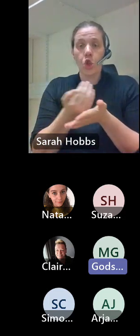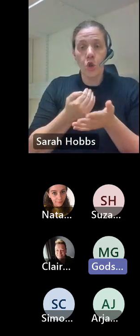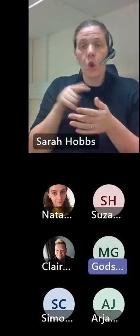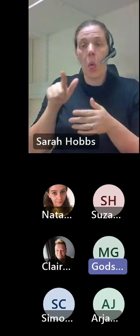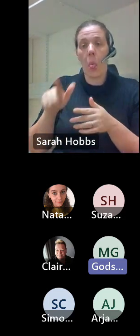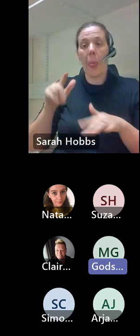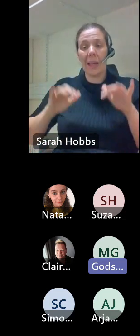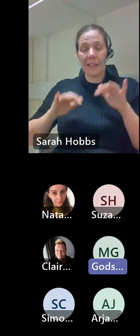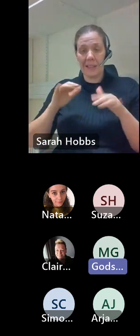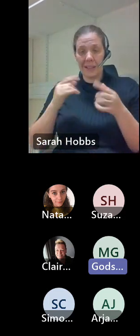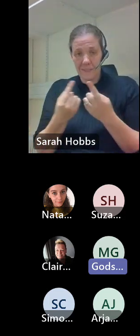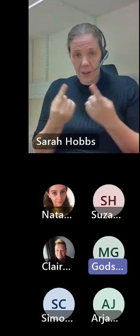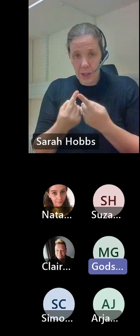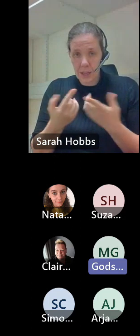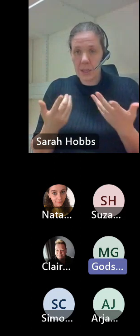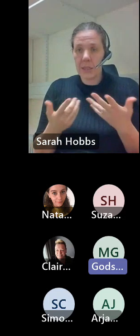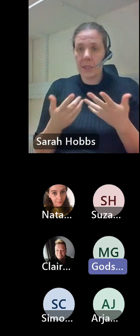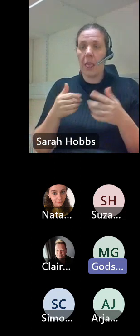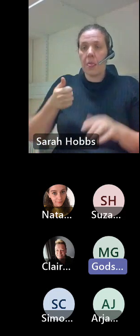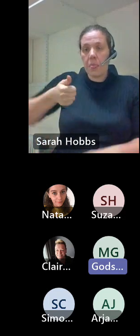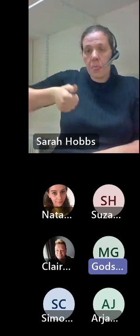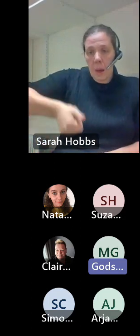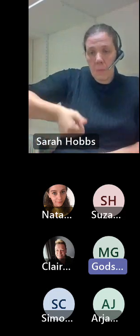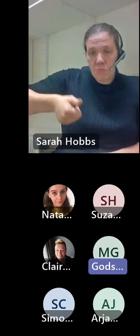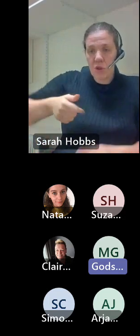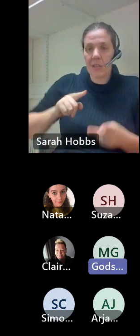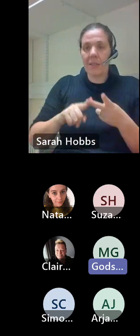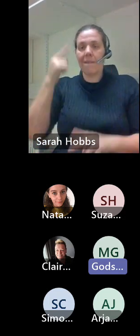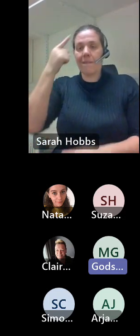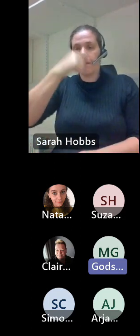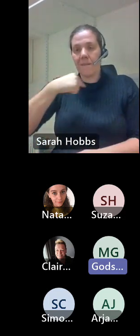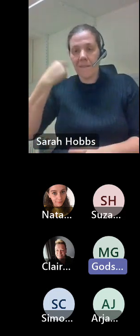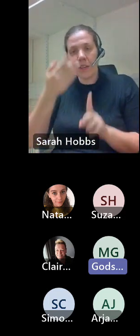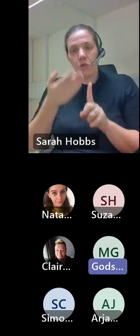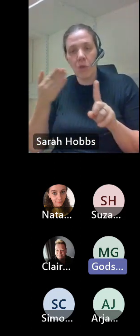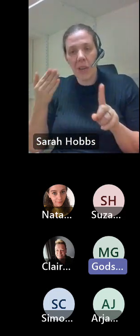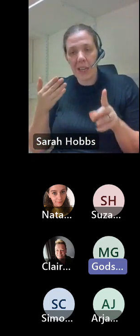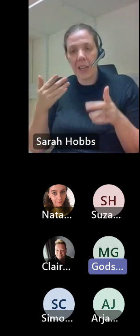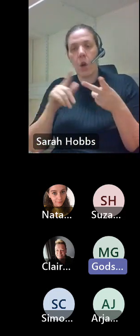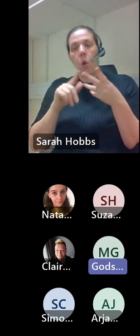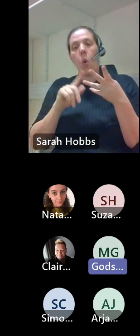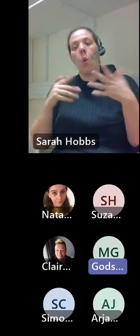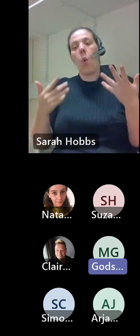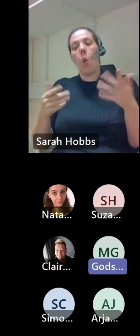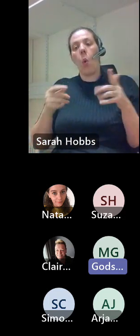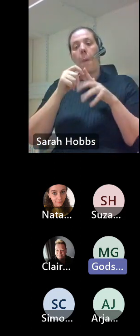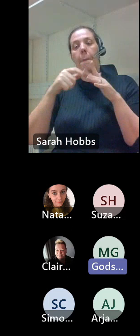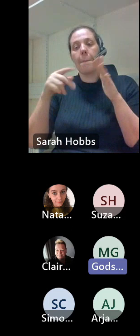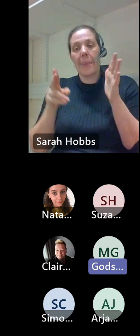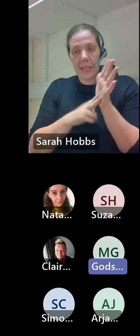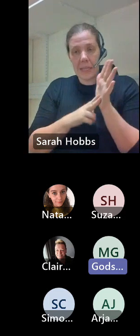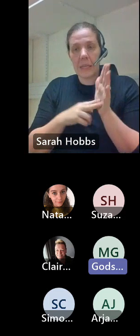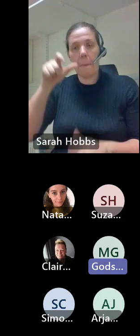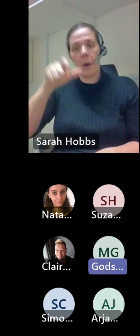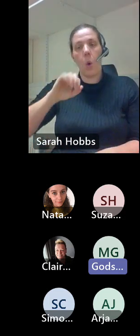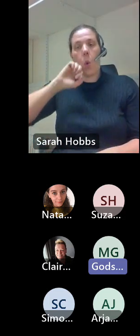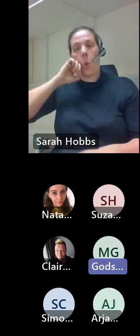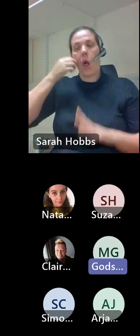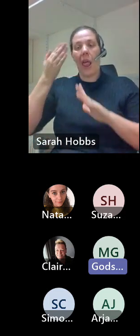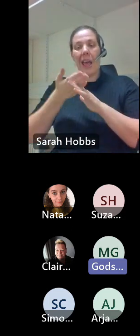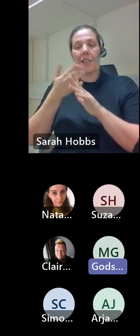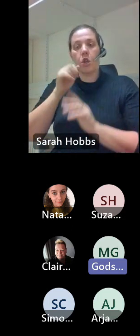device in terms of either thumbprint, face recognition or a PIN to secure it, then someone's going to gain access to your